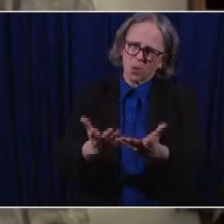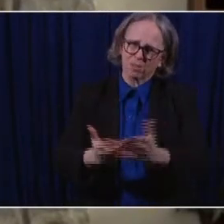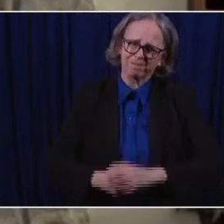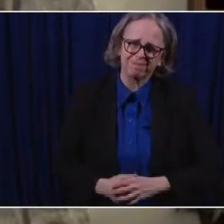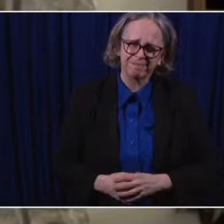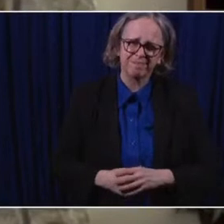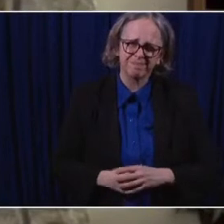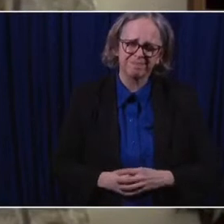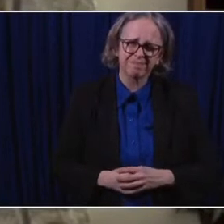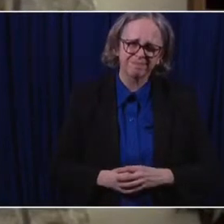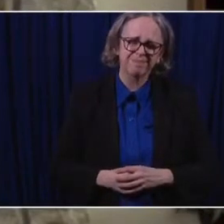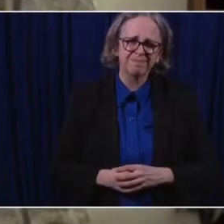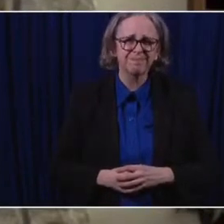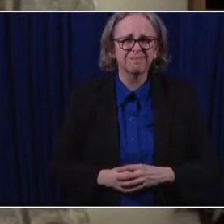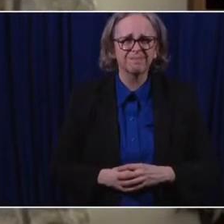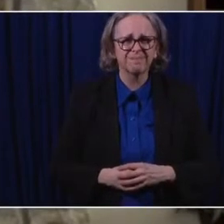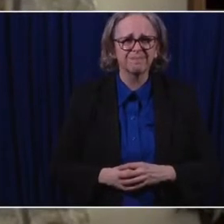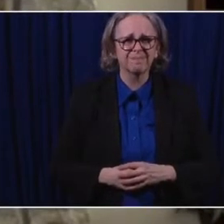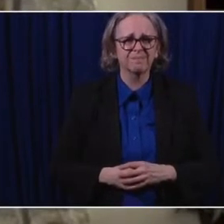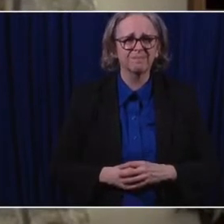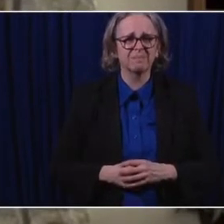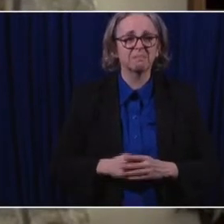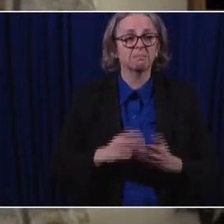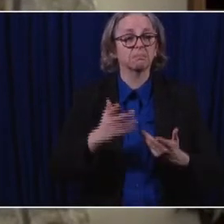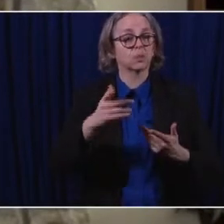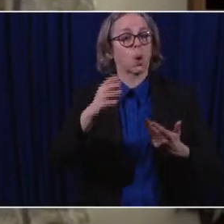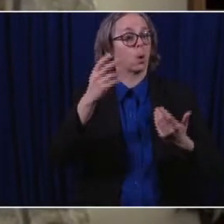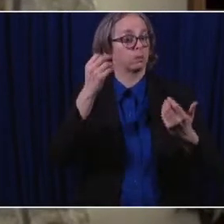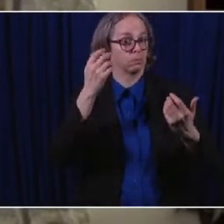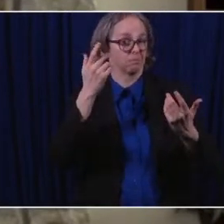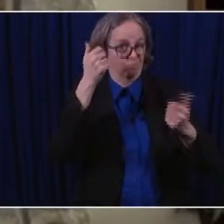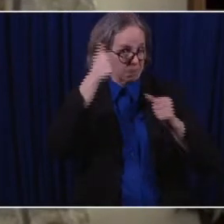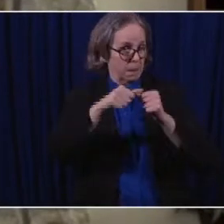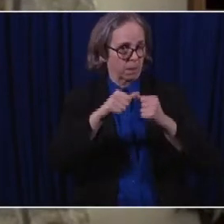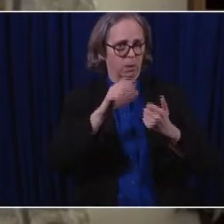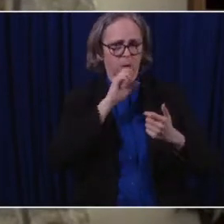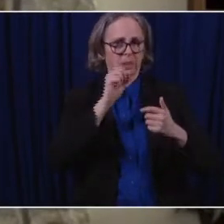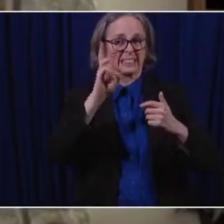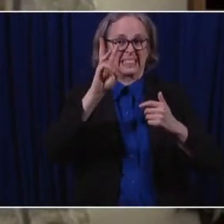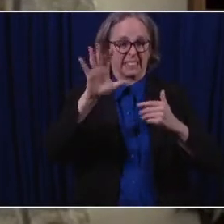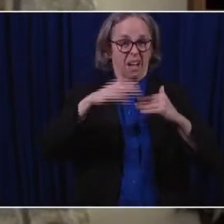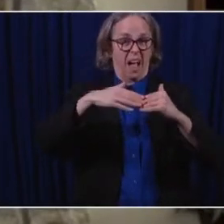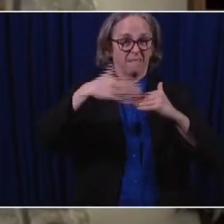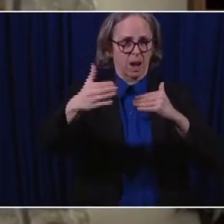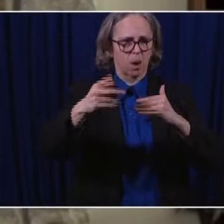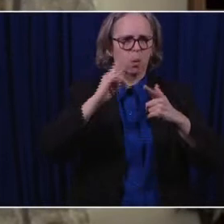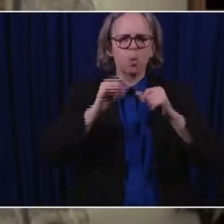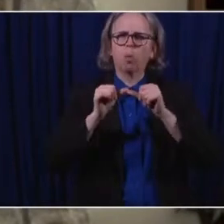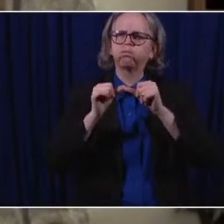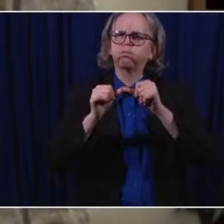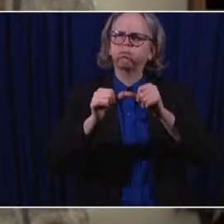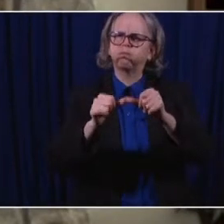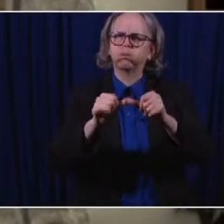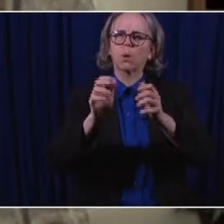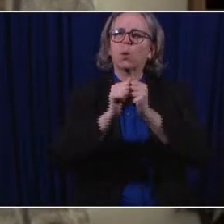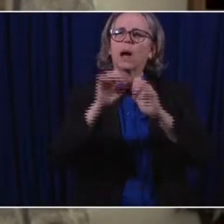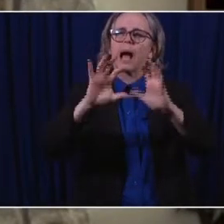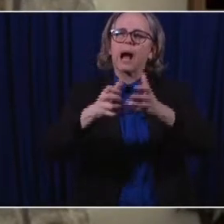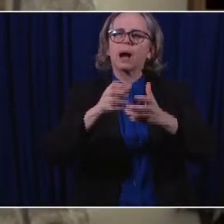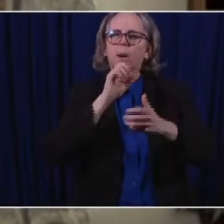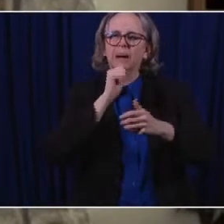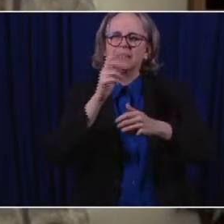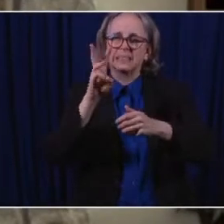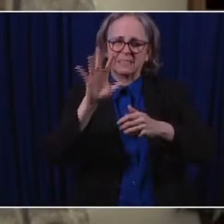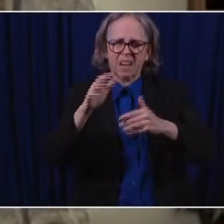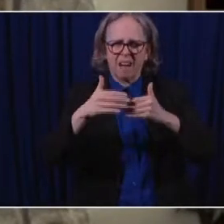we're going to hold at 65. And I can't answer your question when we can go below 65 and